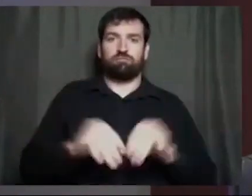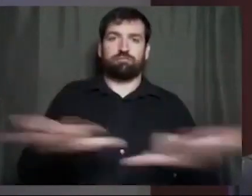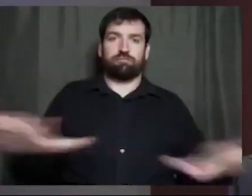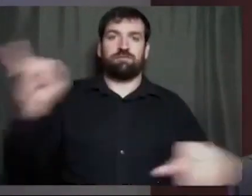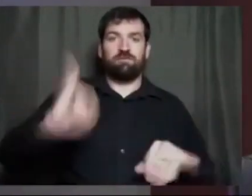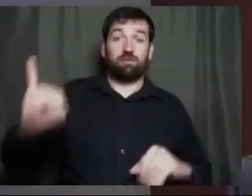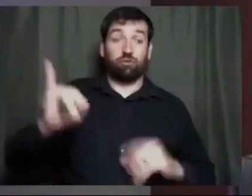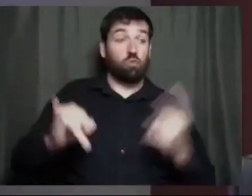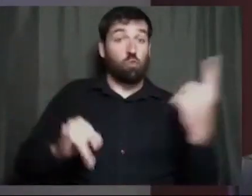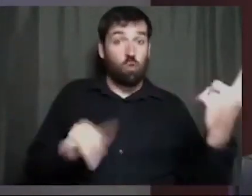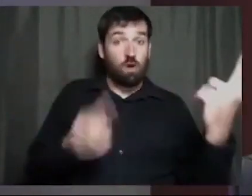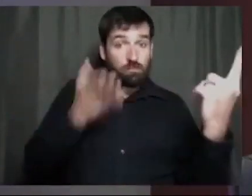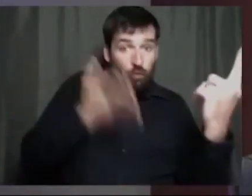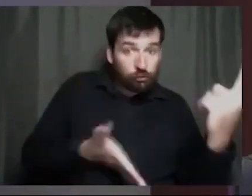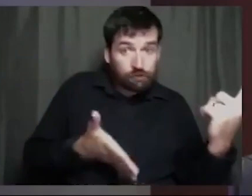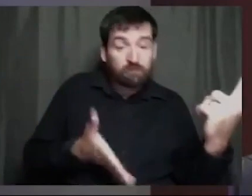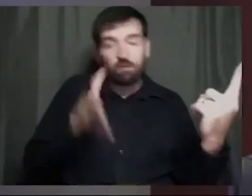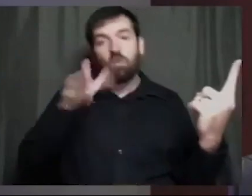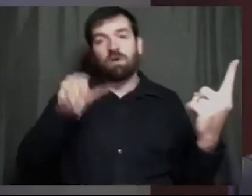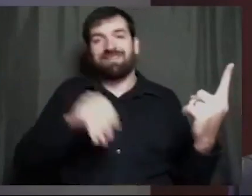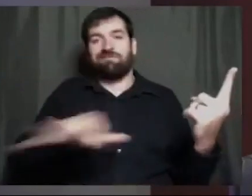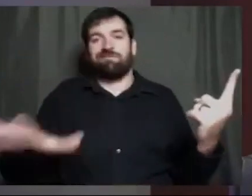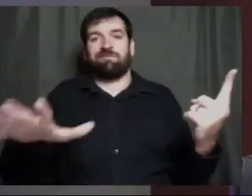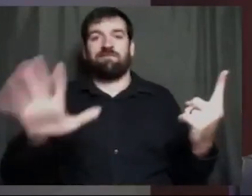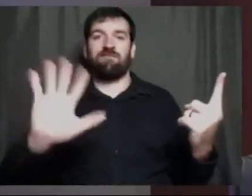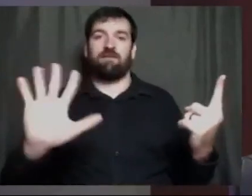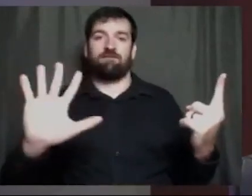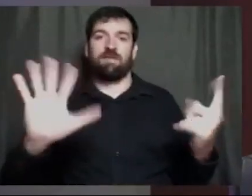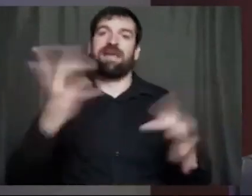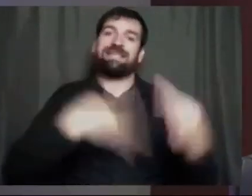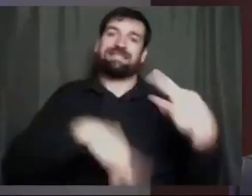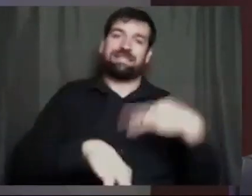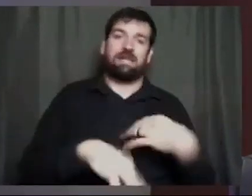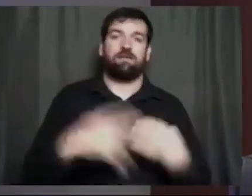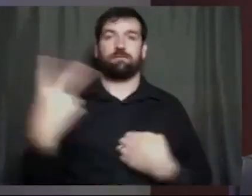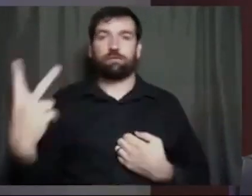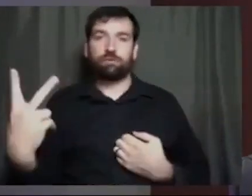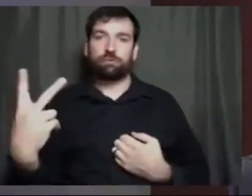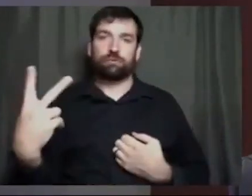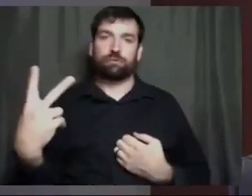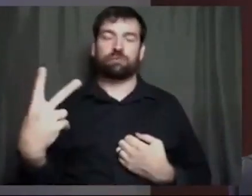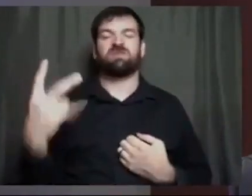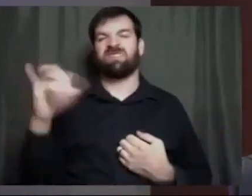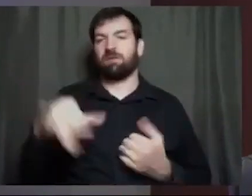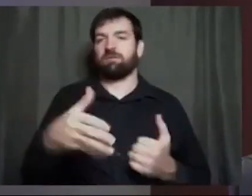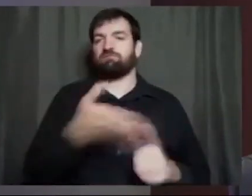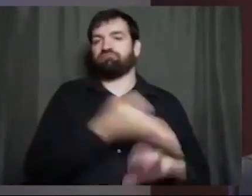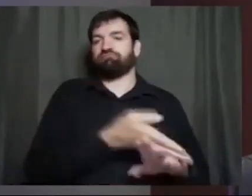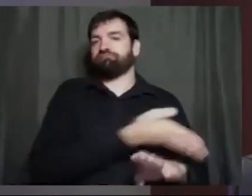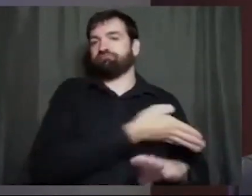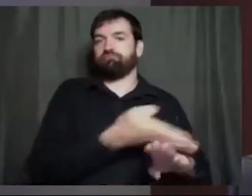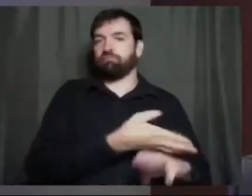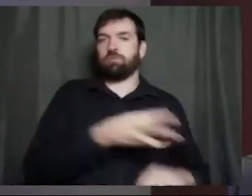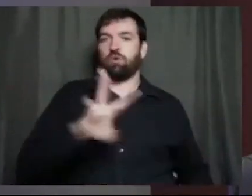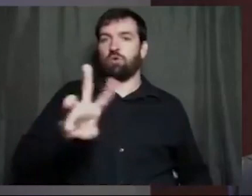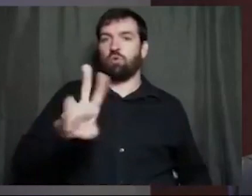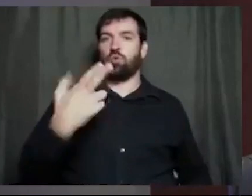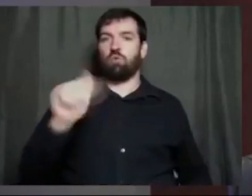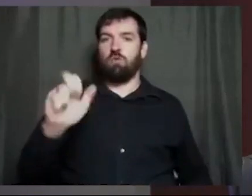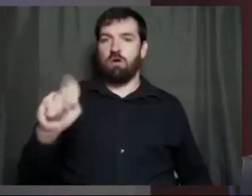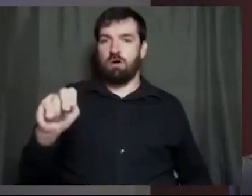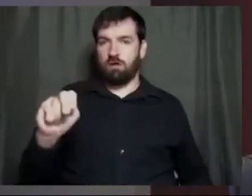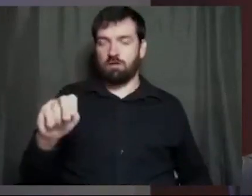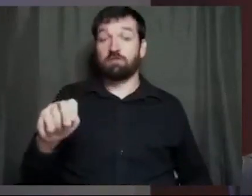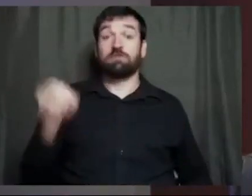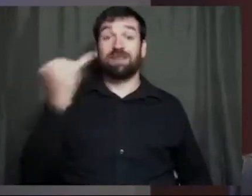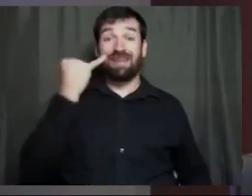infect 5 other people, versus I'm going to infect 2 other people, which was what the previous Wuhan strain was. So if you infect 5 other people and